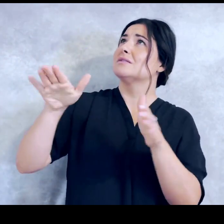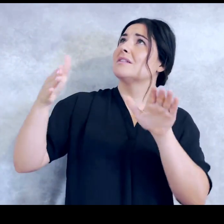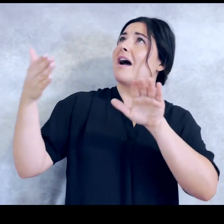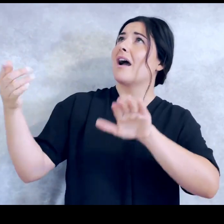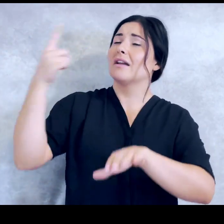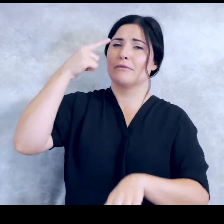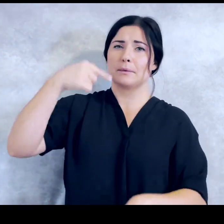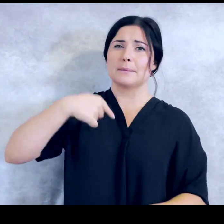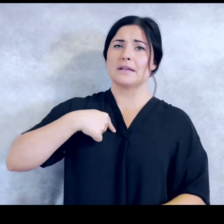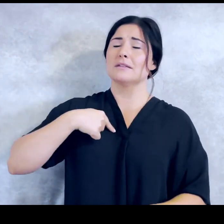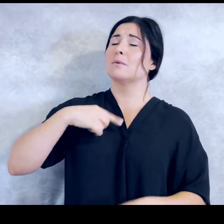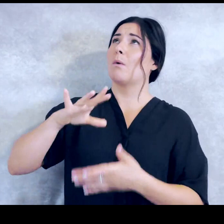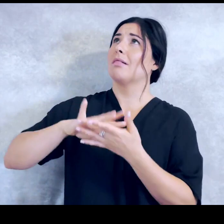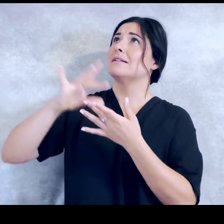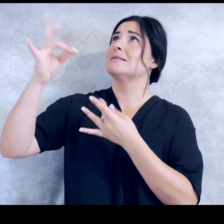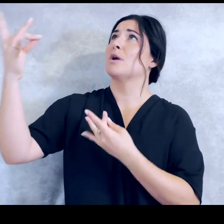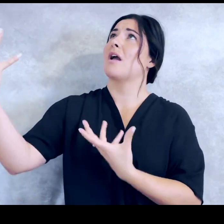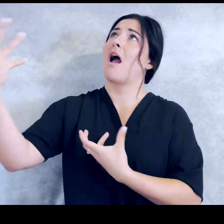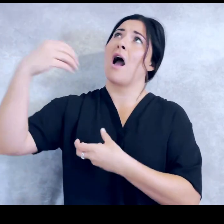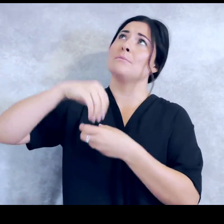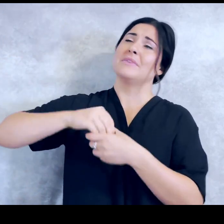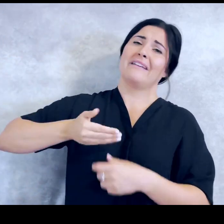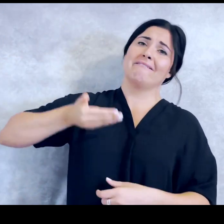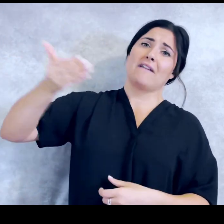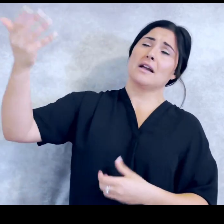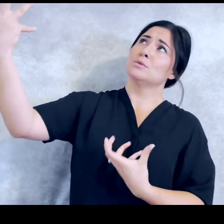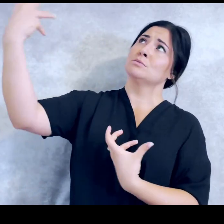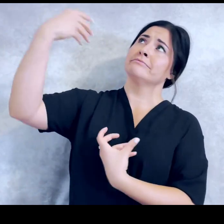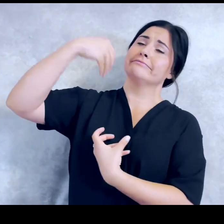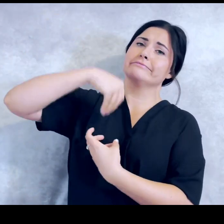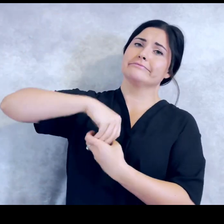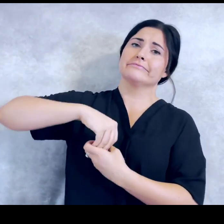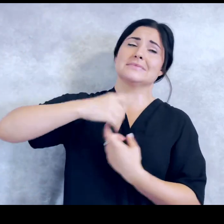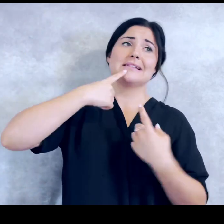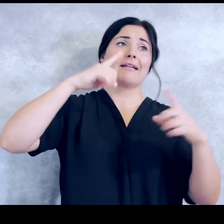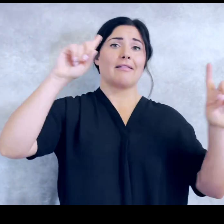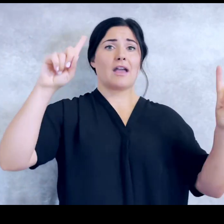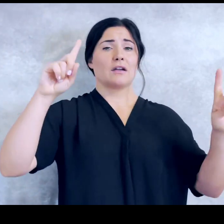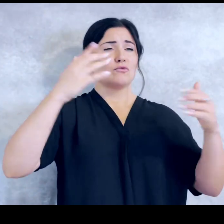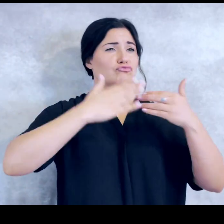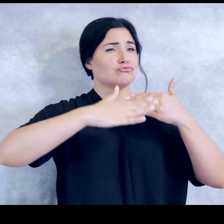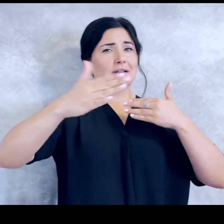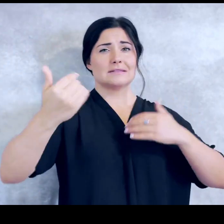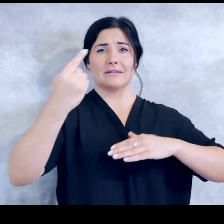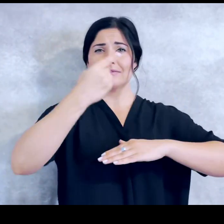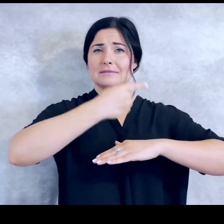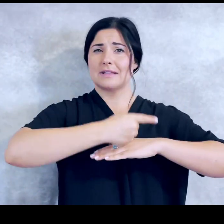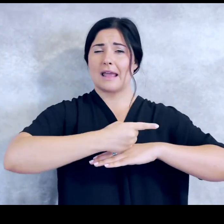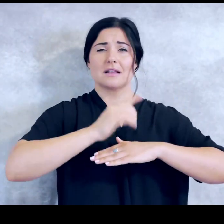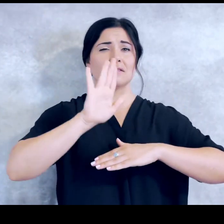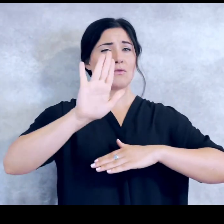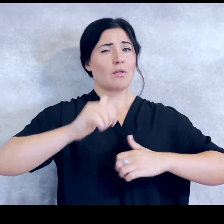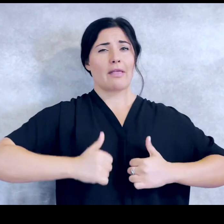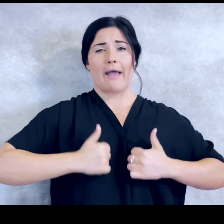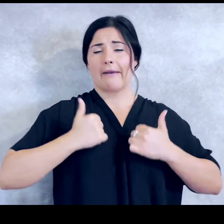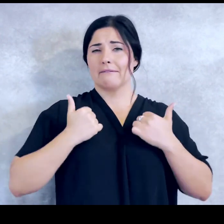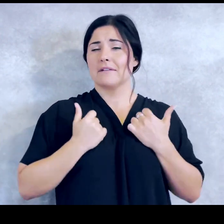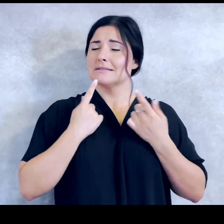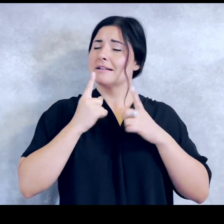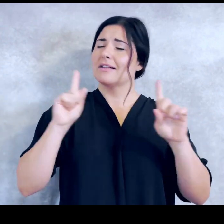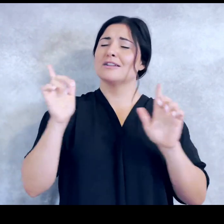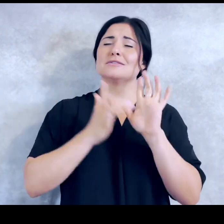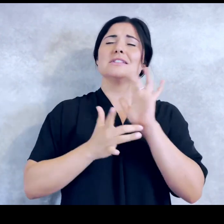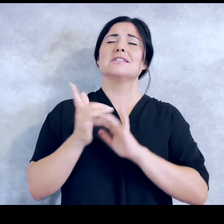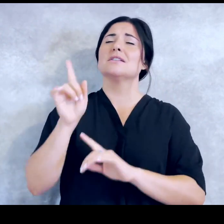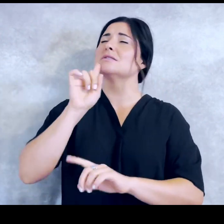you, inviting the Holy Spirit to fill you, and then confessing with the rest of your life, not just today, but the rest of your life,